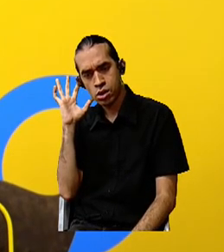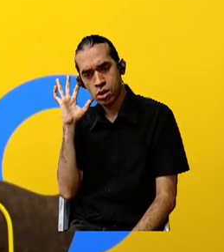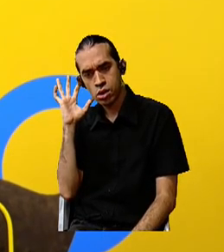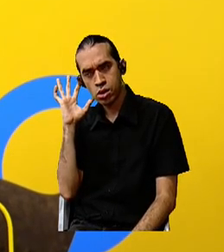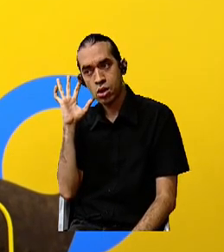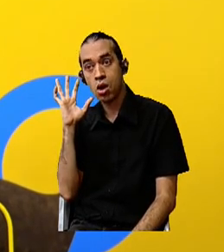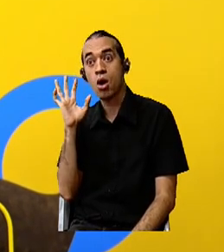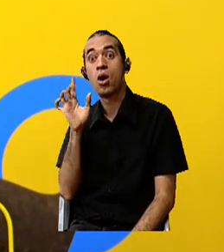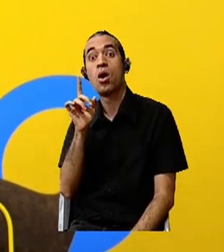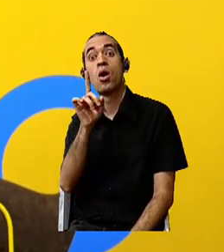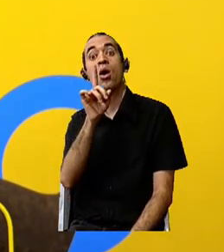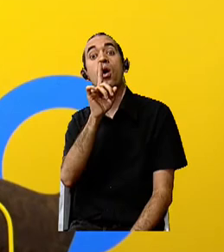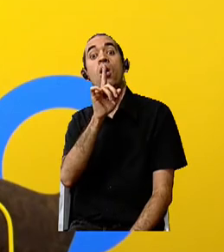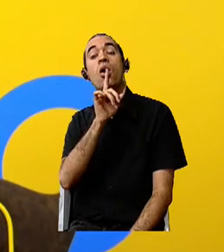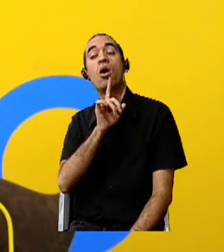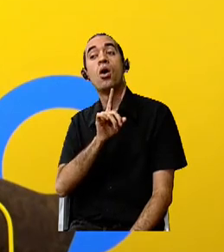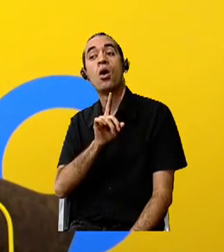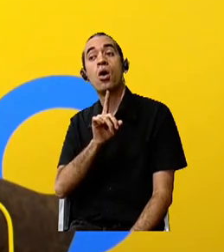Oh.